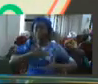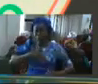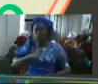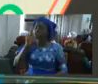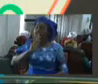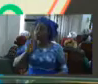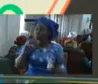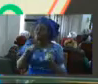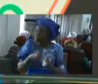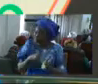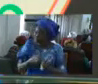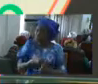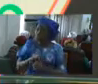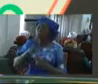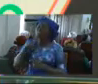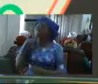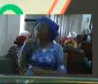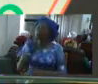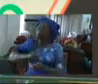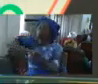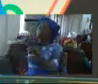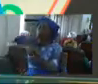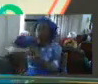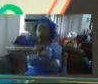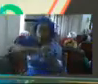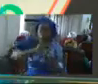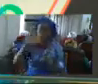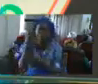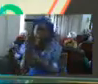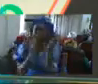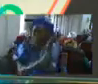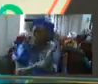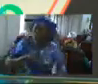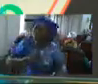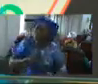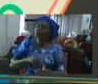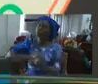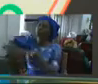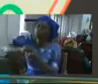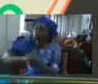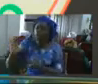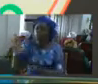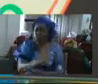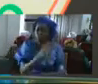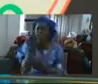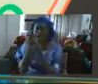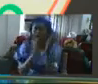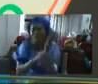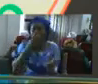But when they ask you to wash your hand, you know we are very particular about hygiene